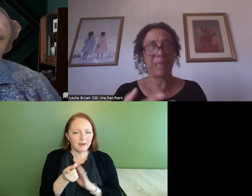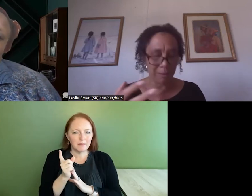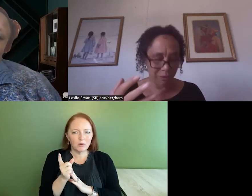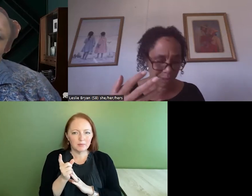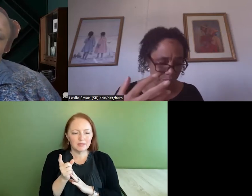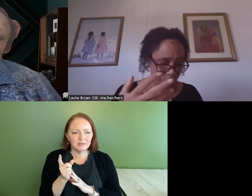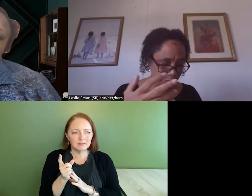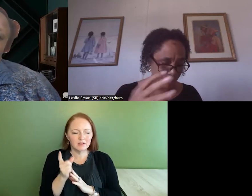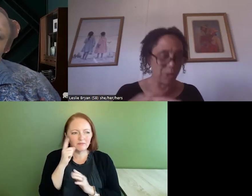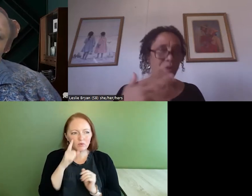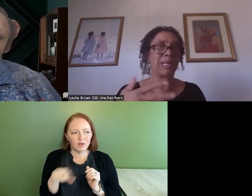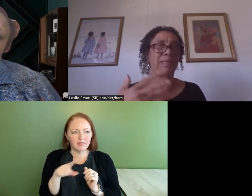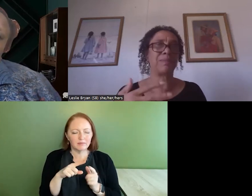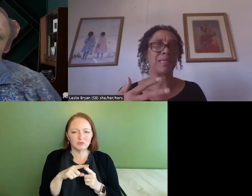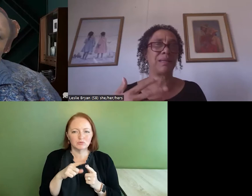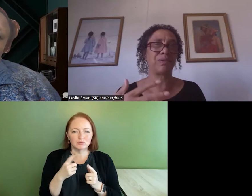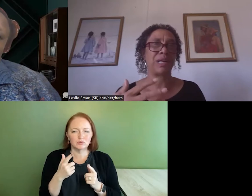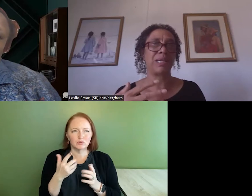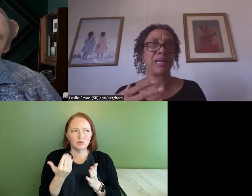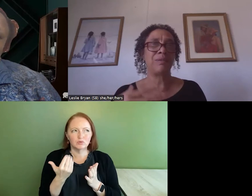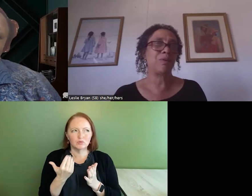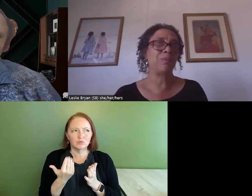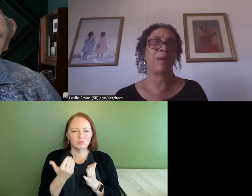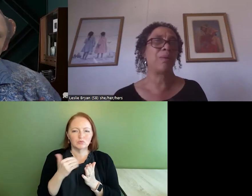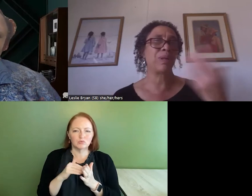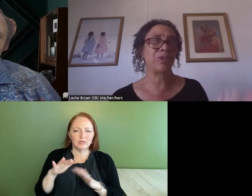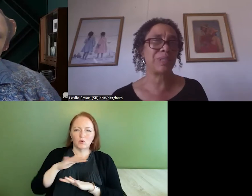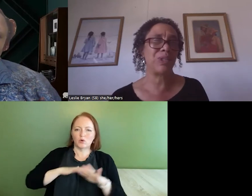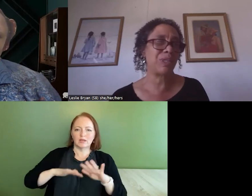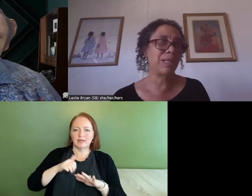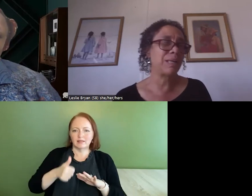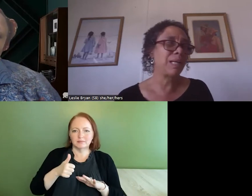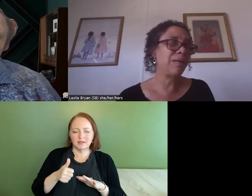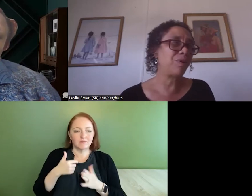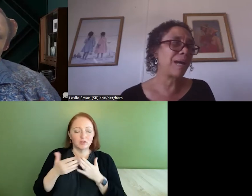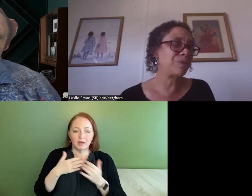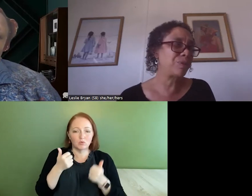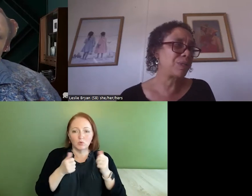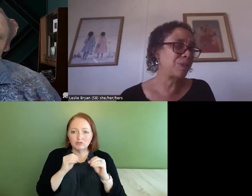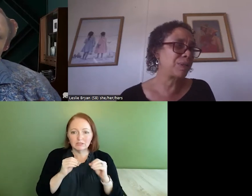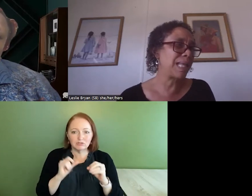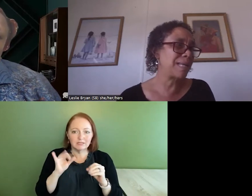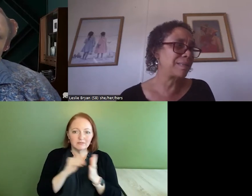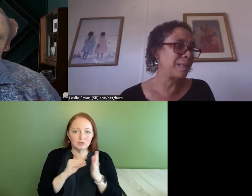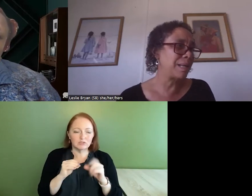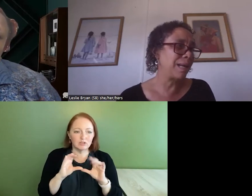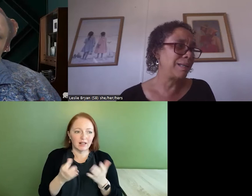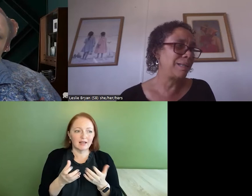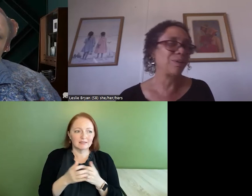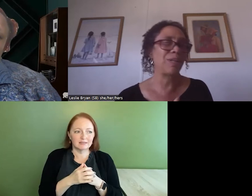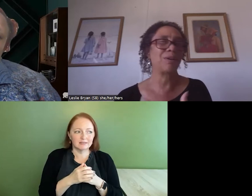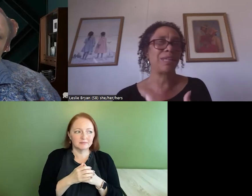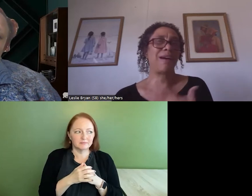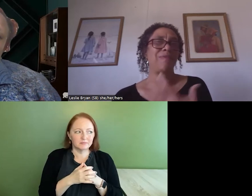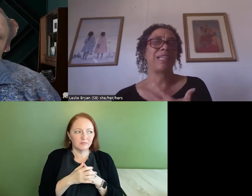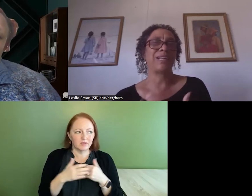to help for them to reorient themselves, right? You know, no matter what you're teaching, if you have students in your class, and you